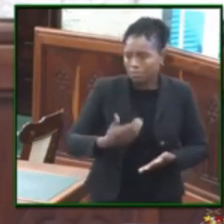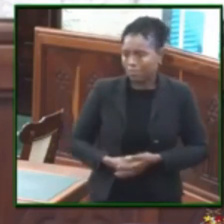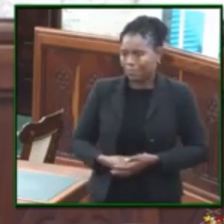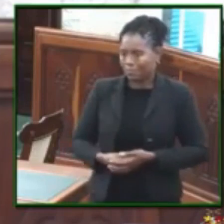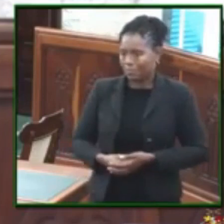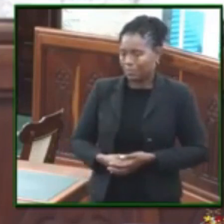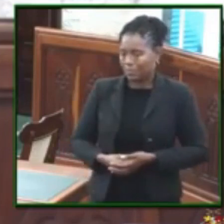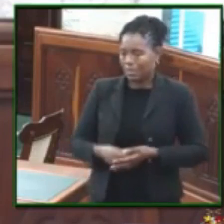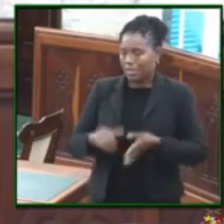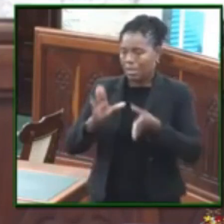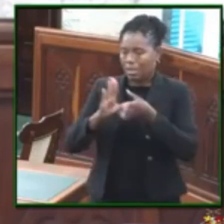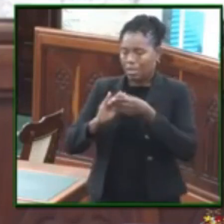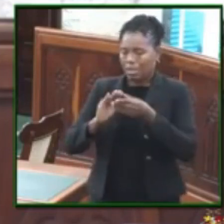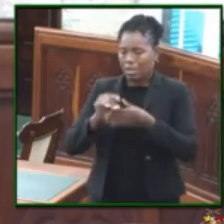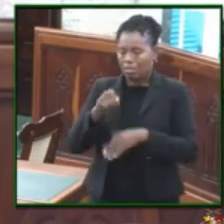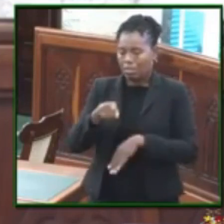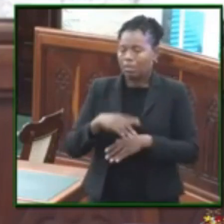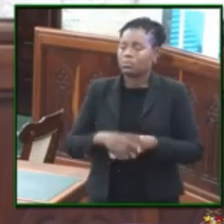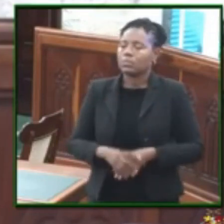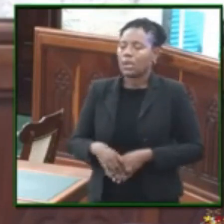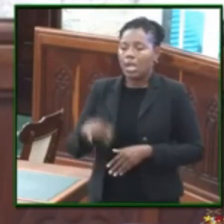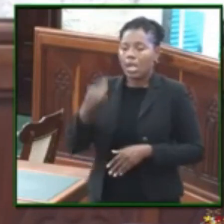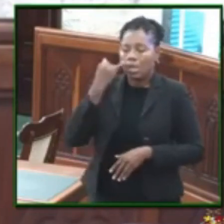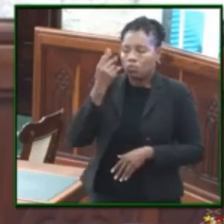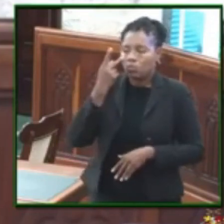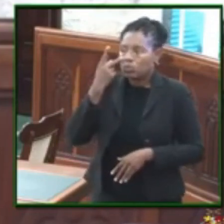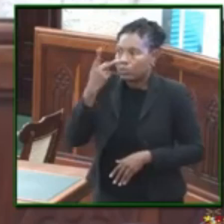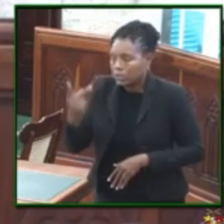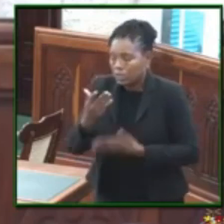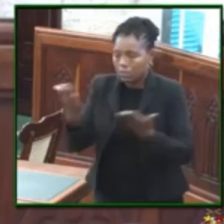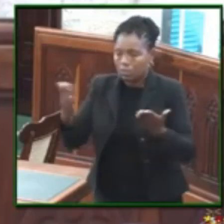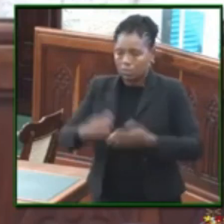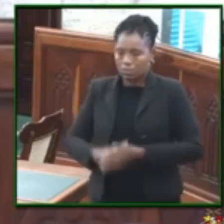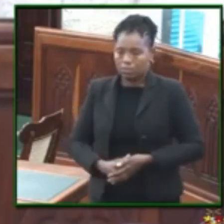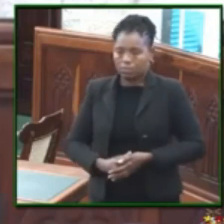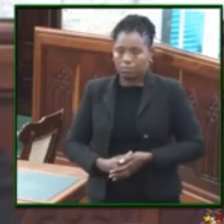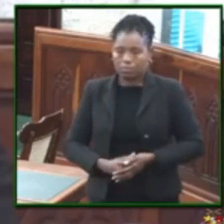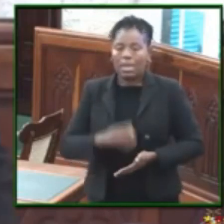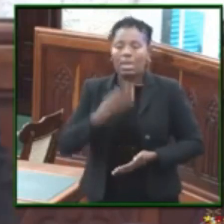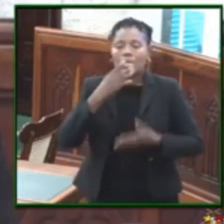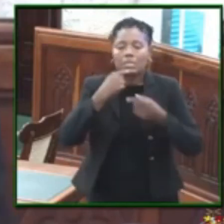in a mantra that says, if you see something, say something.